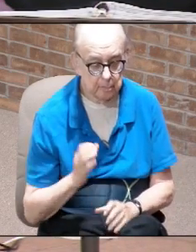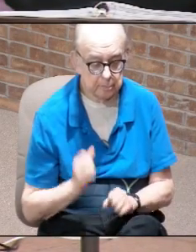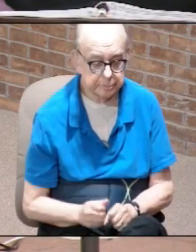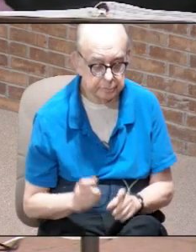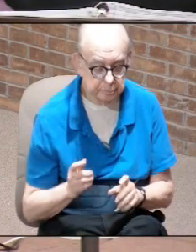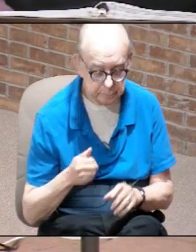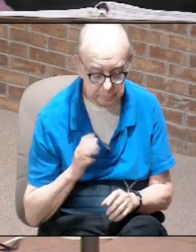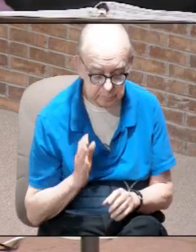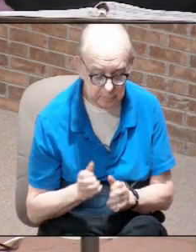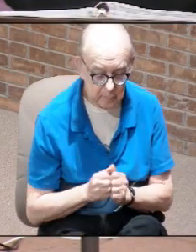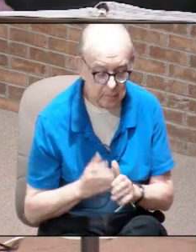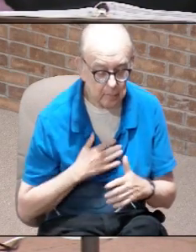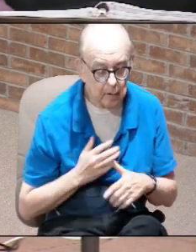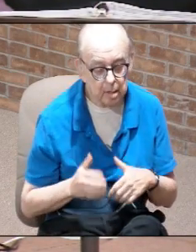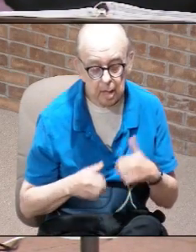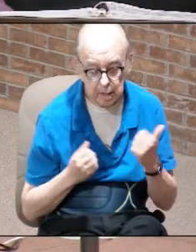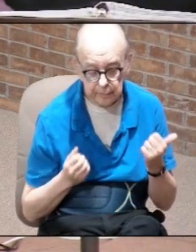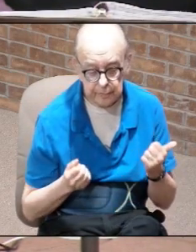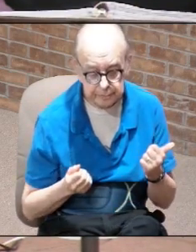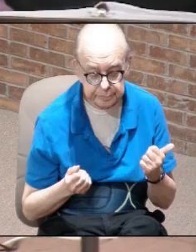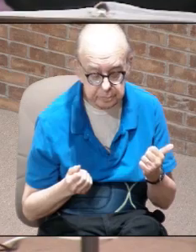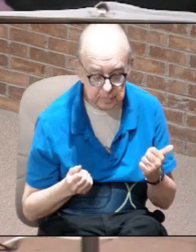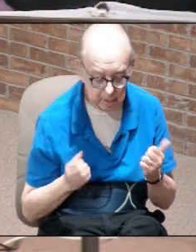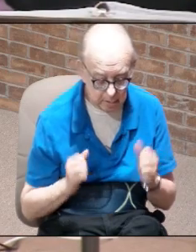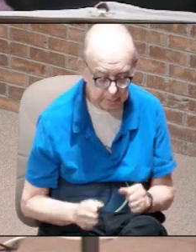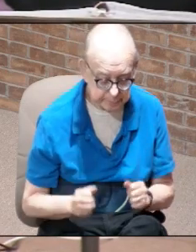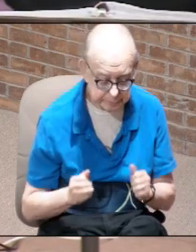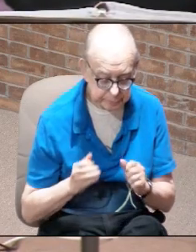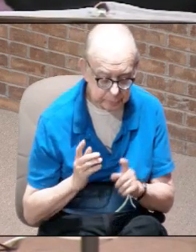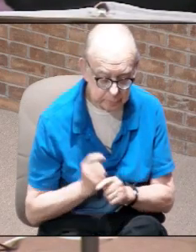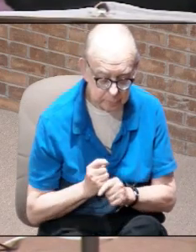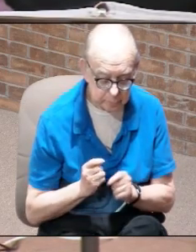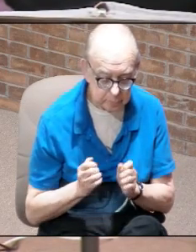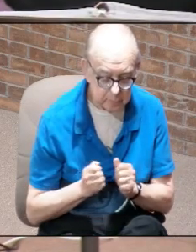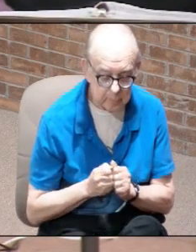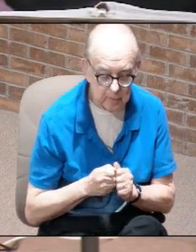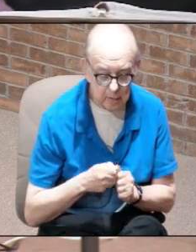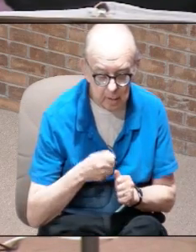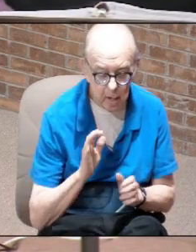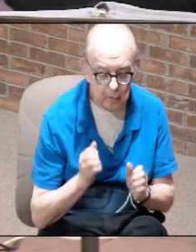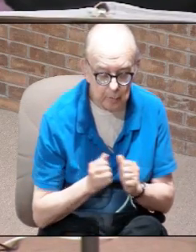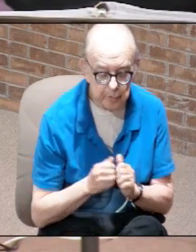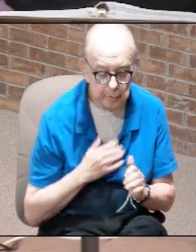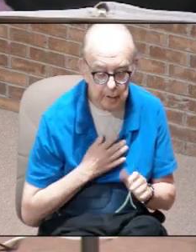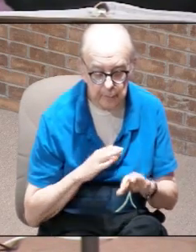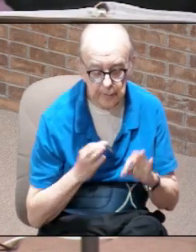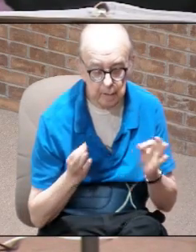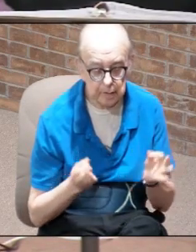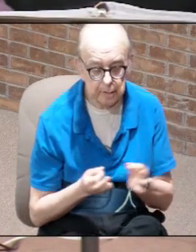Can I trust him with my life? Can I trust him with my family?